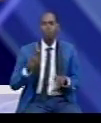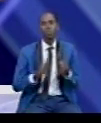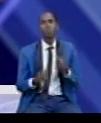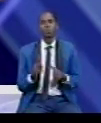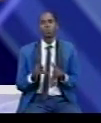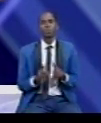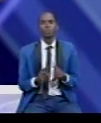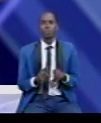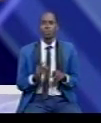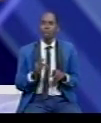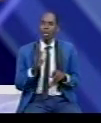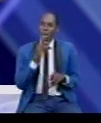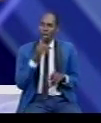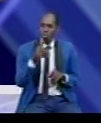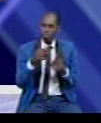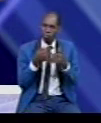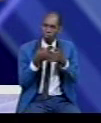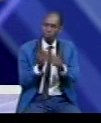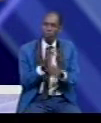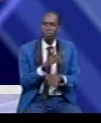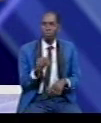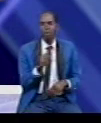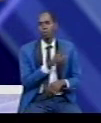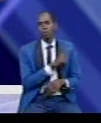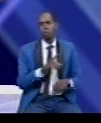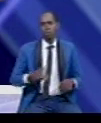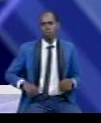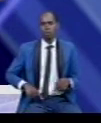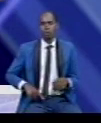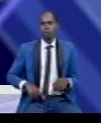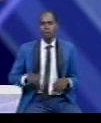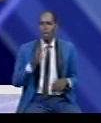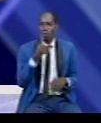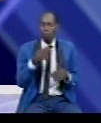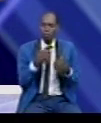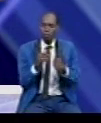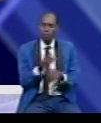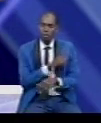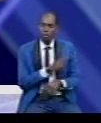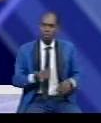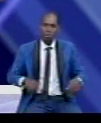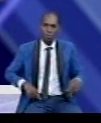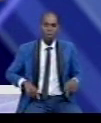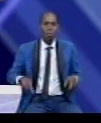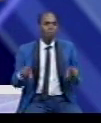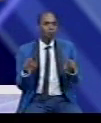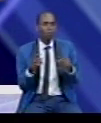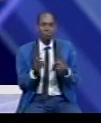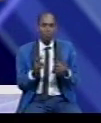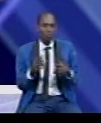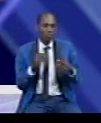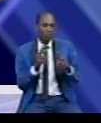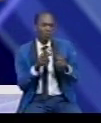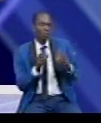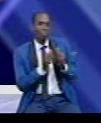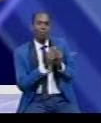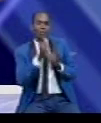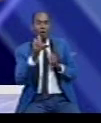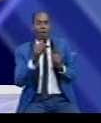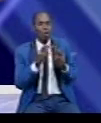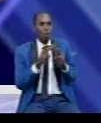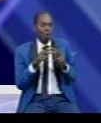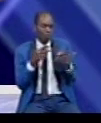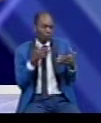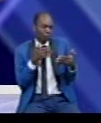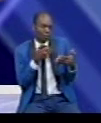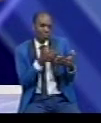How are you following the Lord? Are you following the Lord afar off? Are you following the Lord